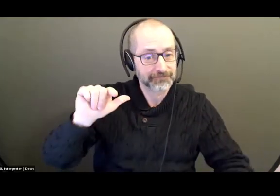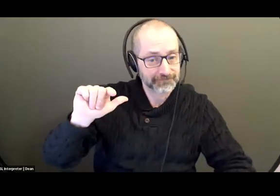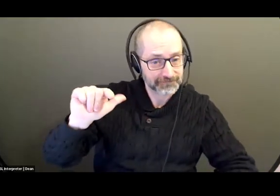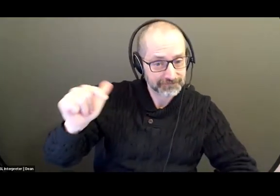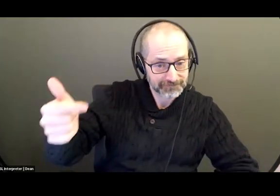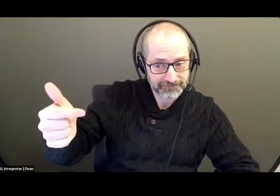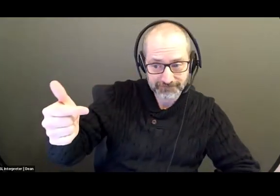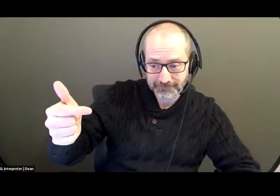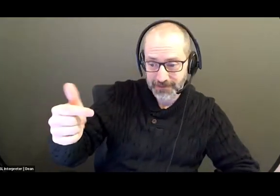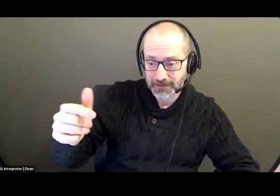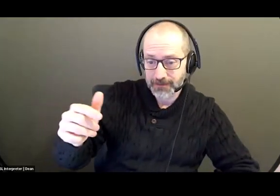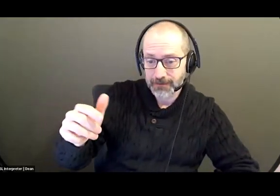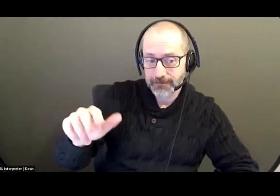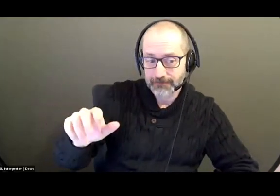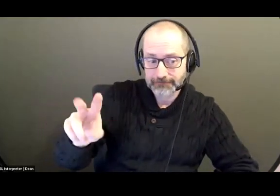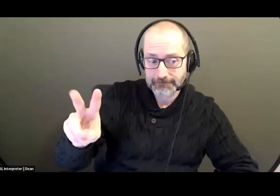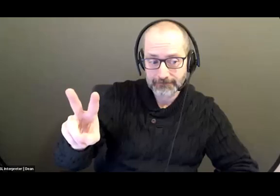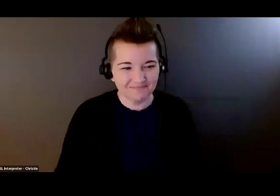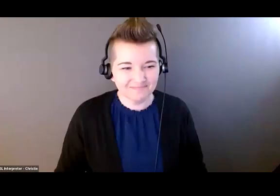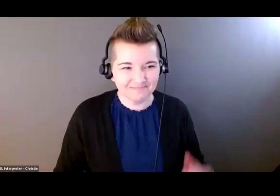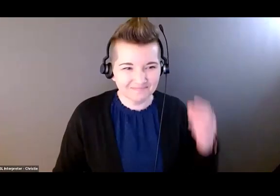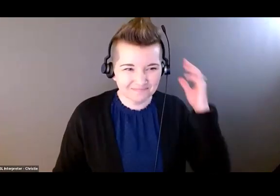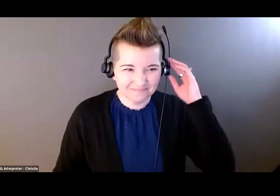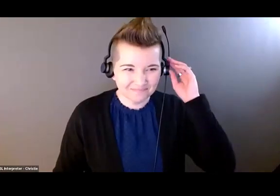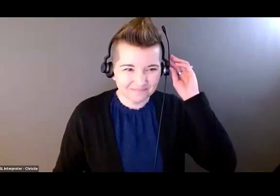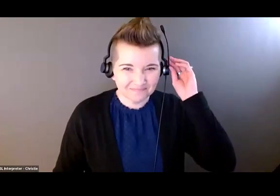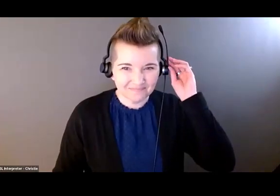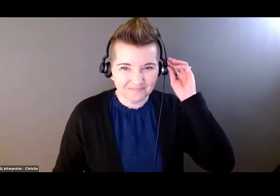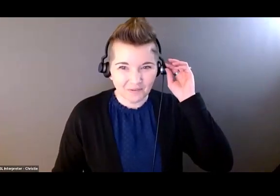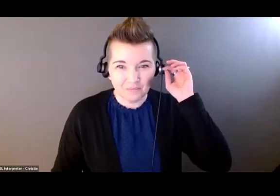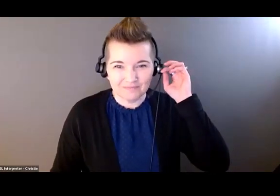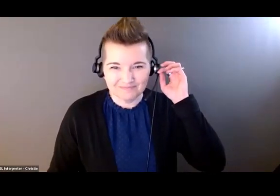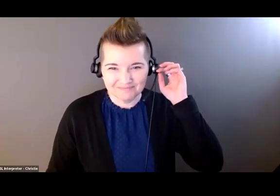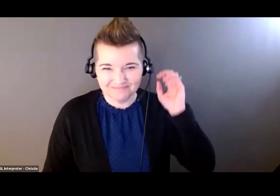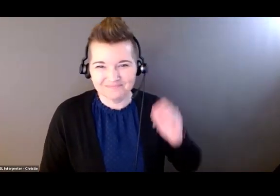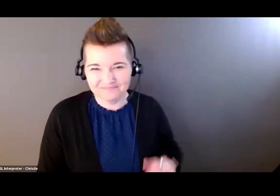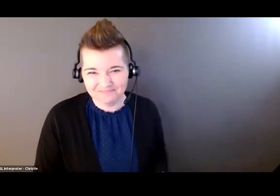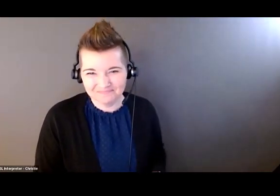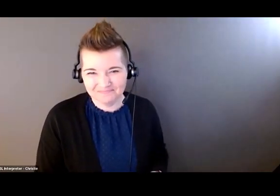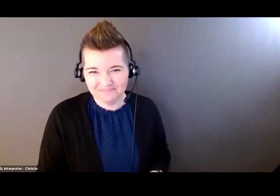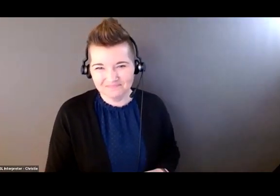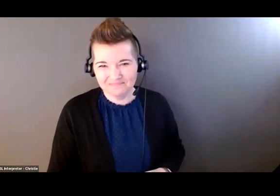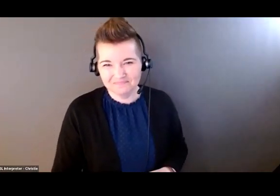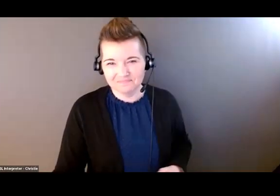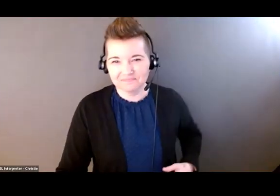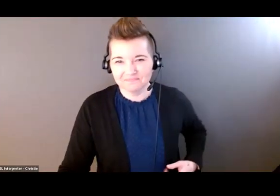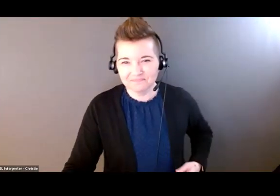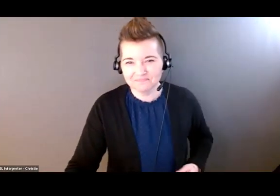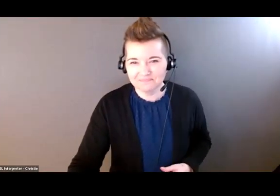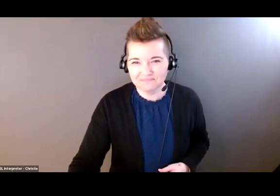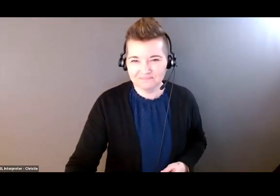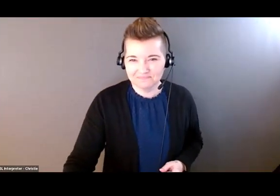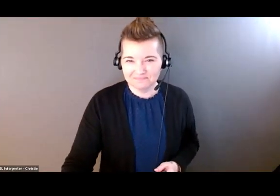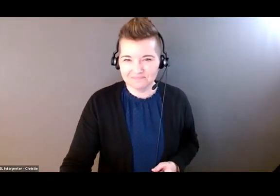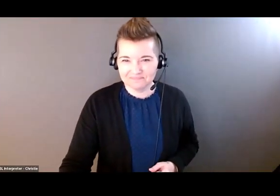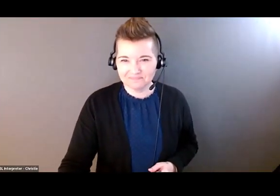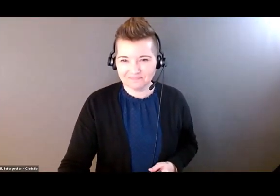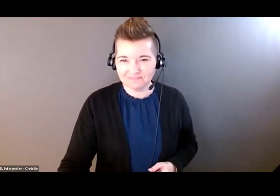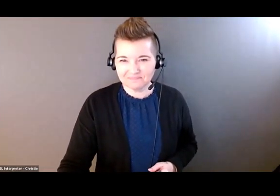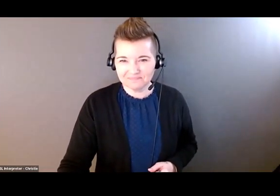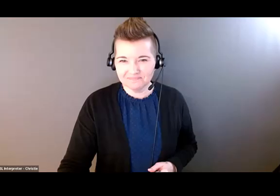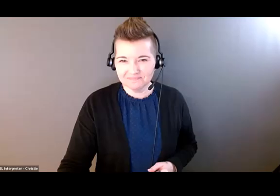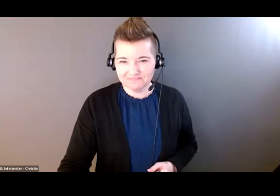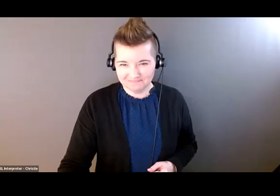And I'm now going to hand it over to Prachi, who's going to get us started with our